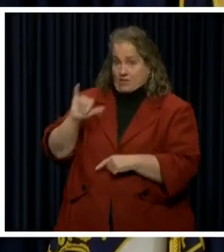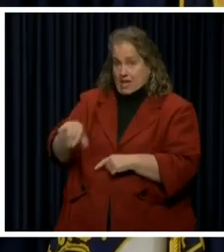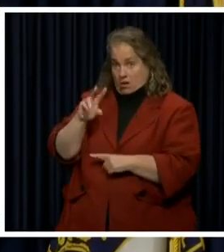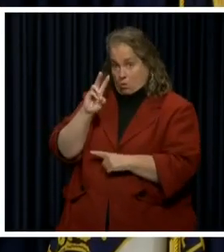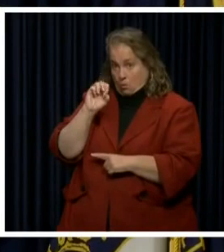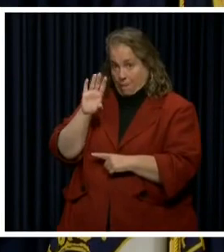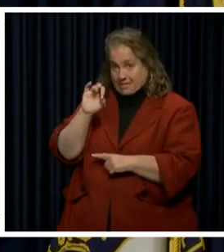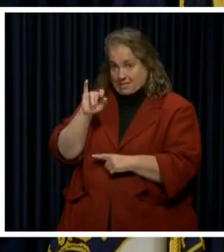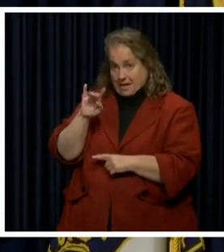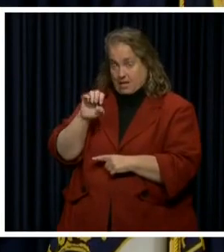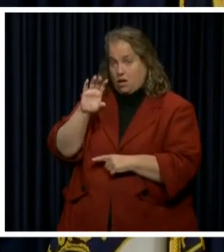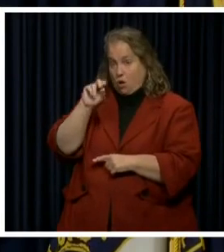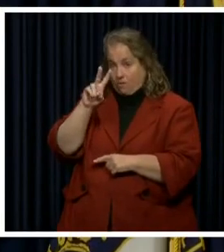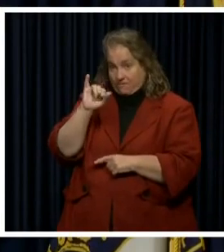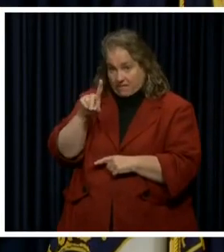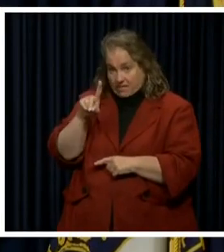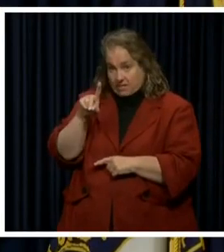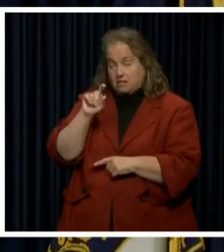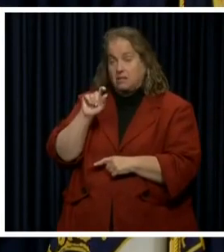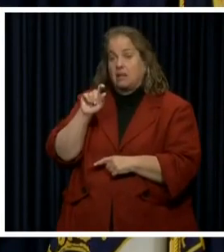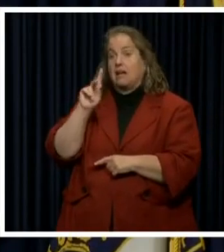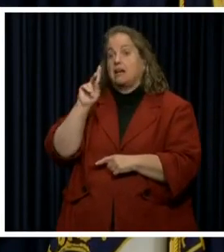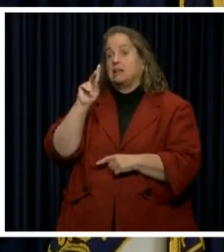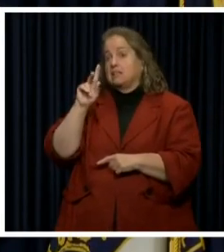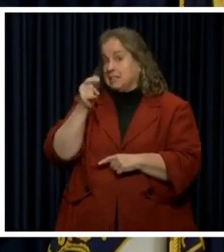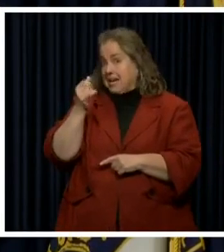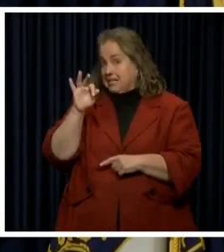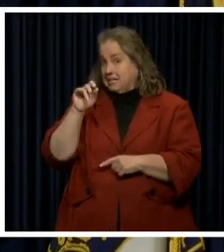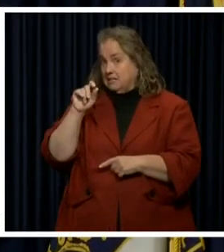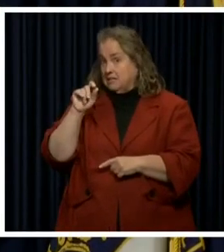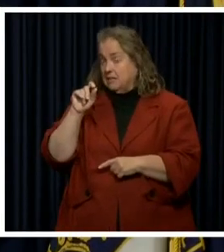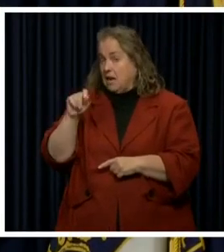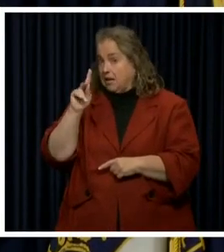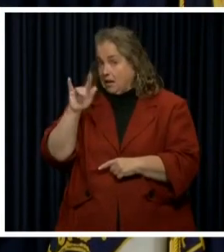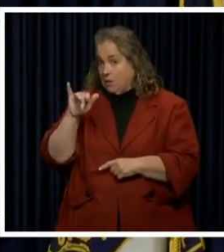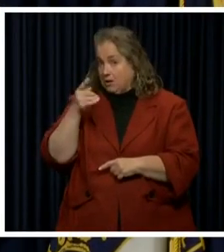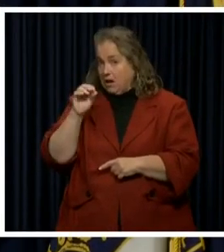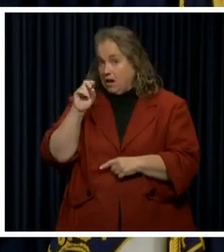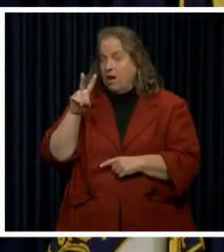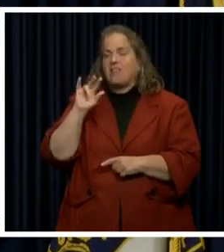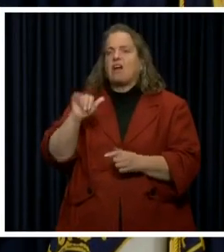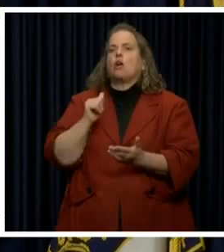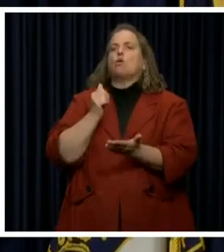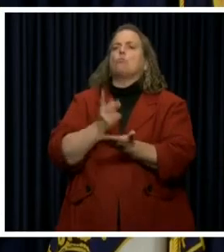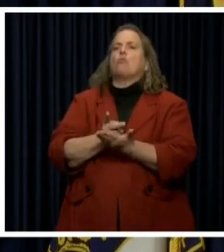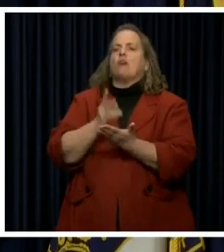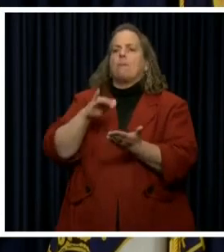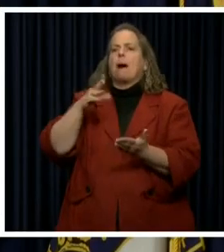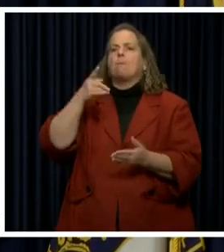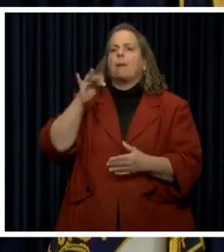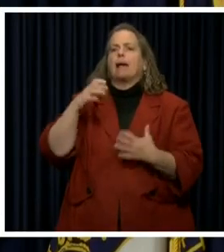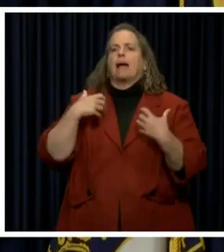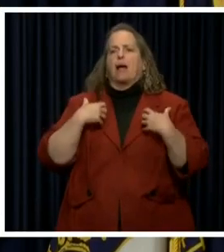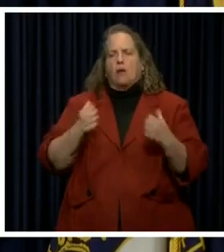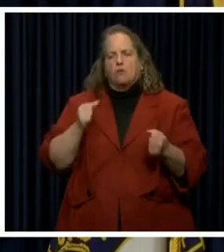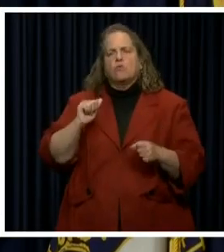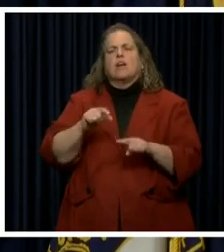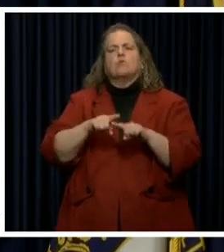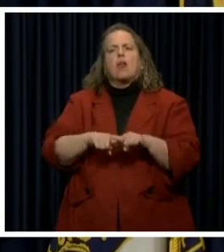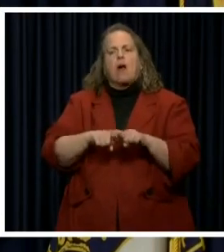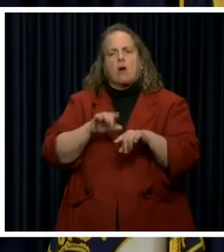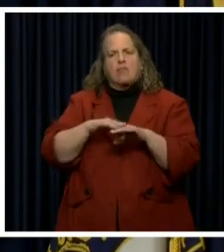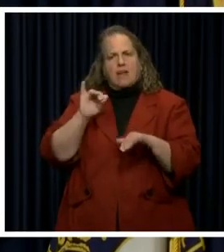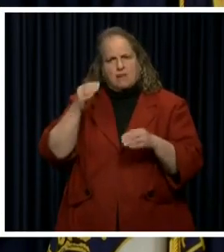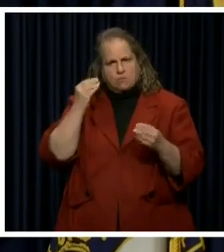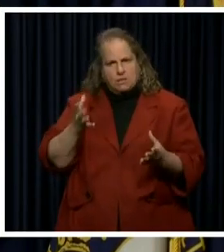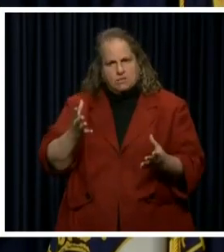That's where you get the accurate information approved by those in public health that you know that you can rely upon. So we